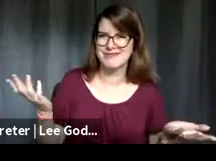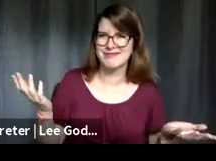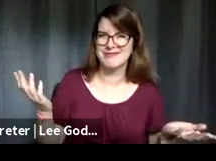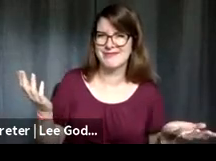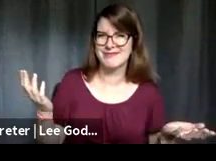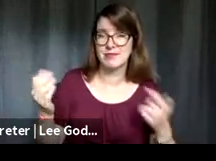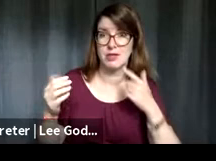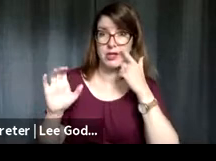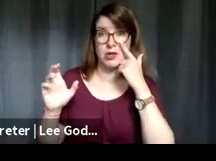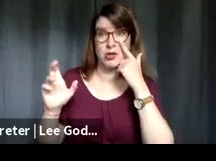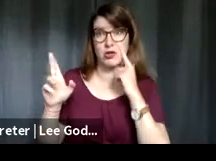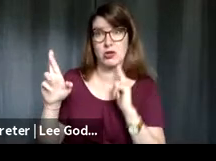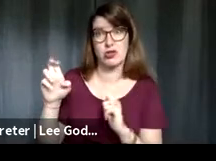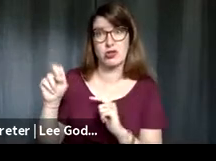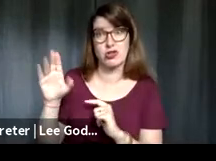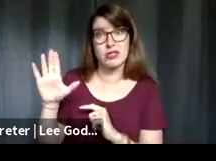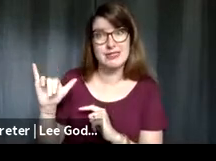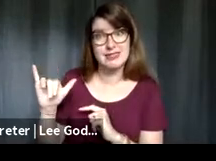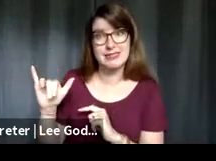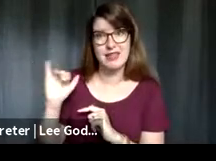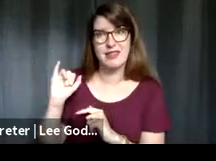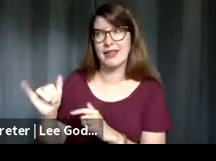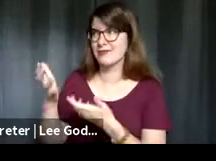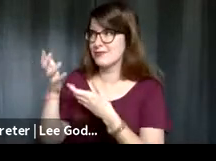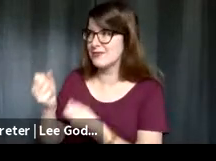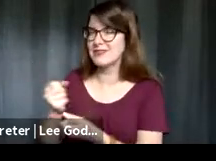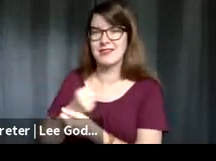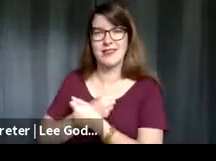love for God. That's what's coming eventually.